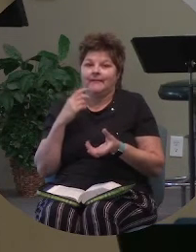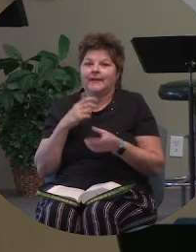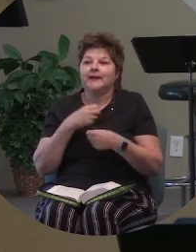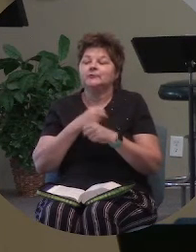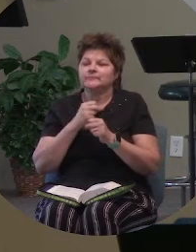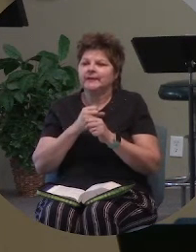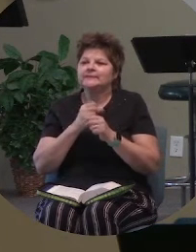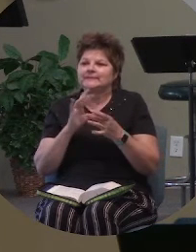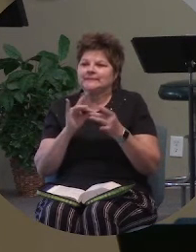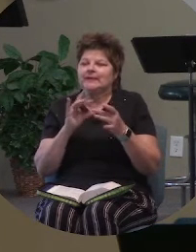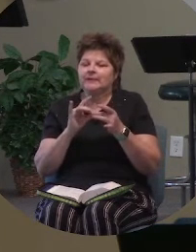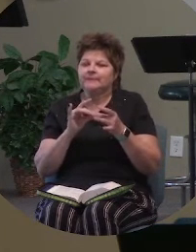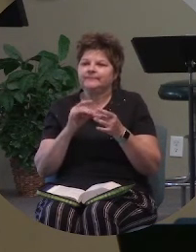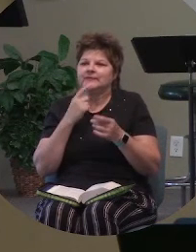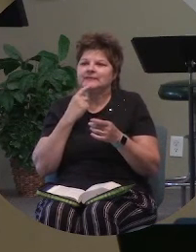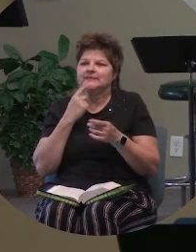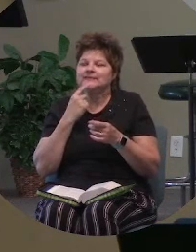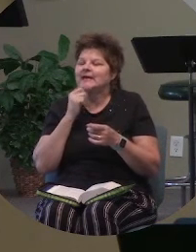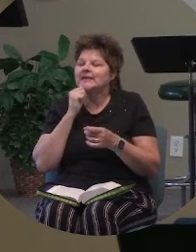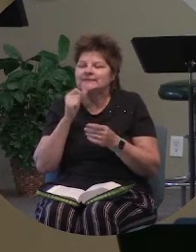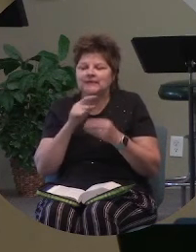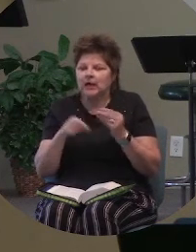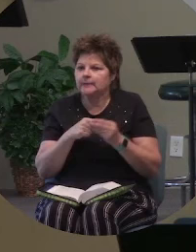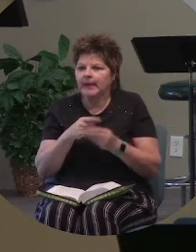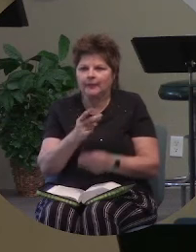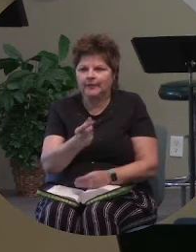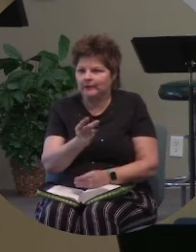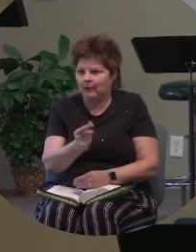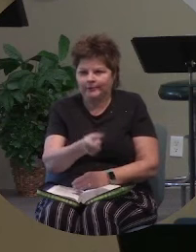this statement. He said, it's not about the dog,